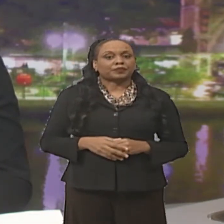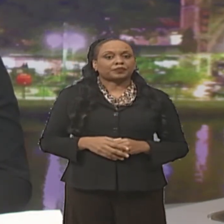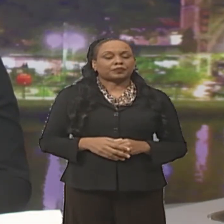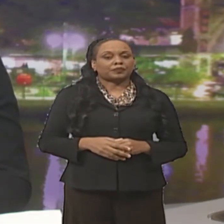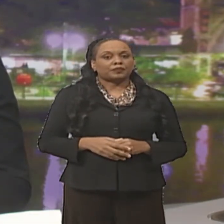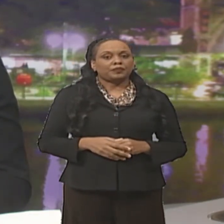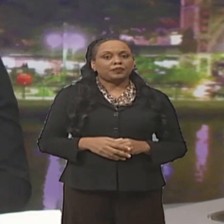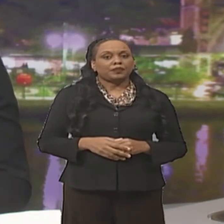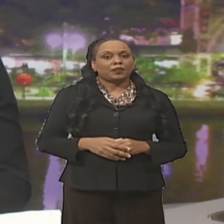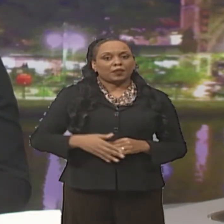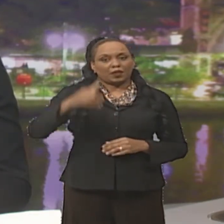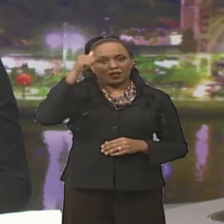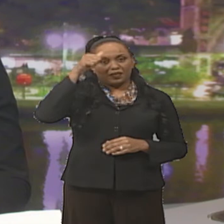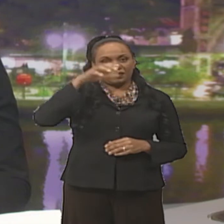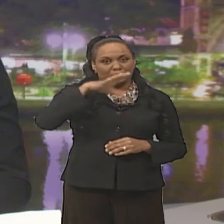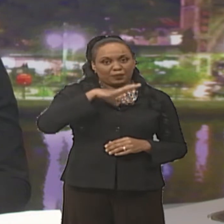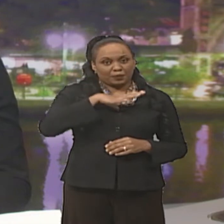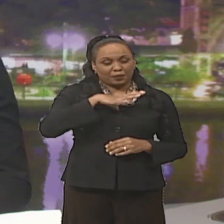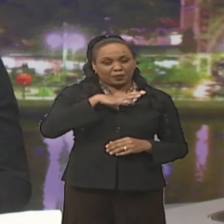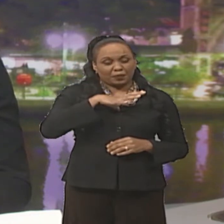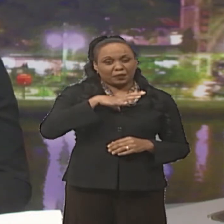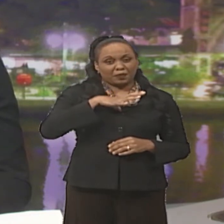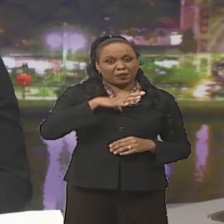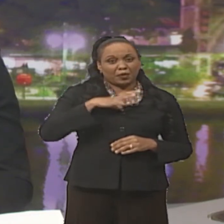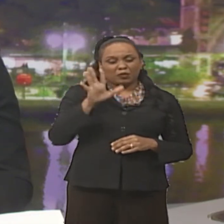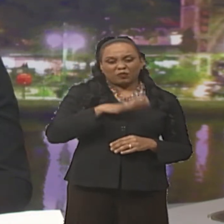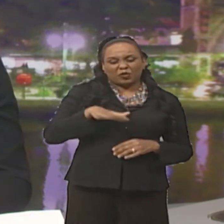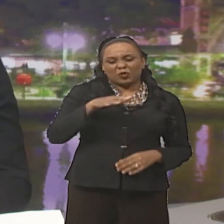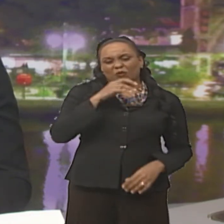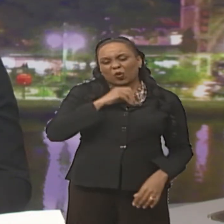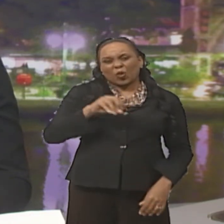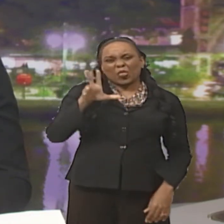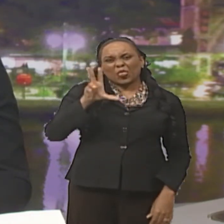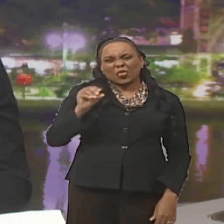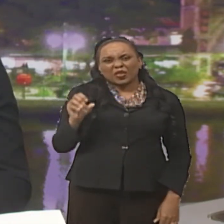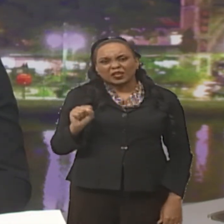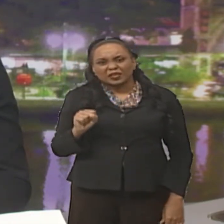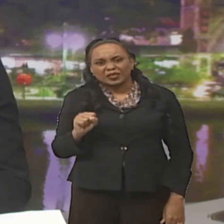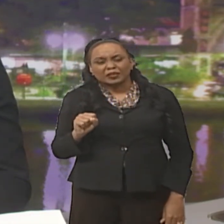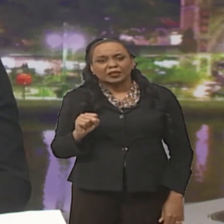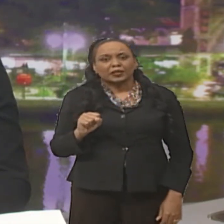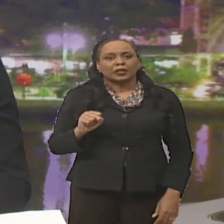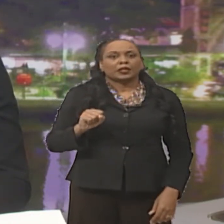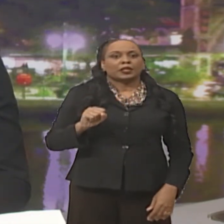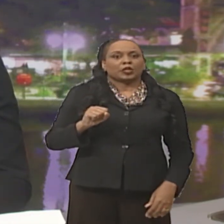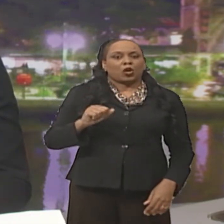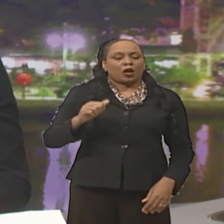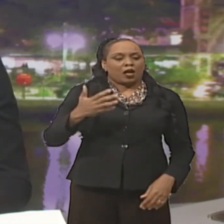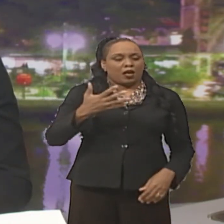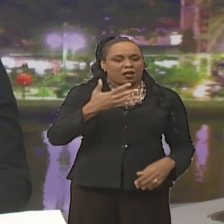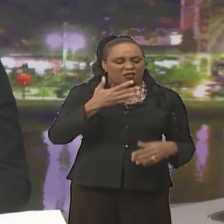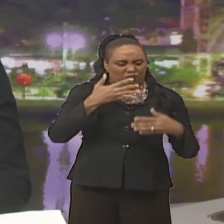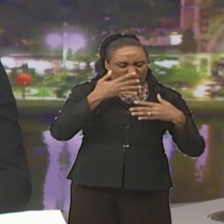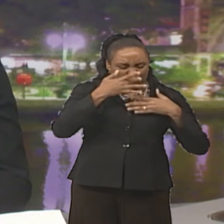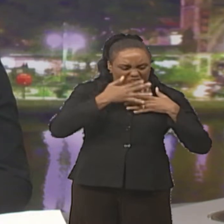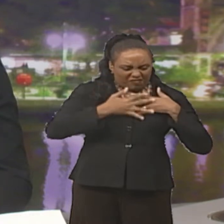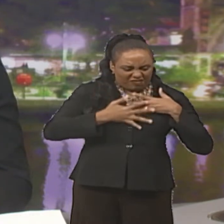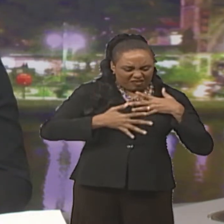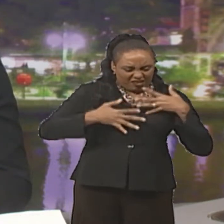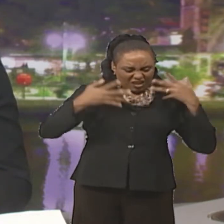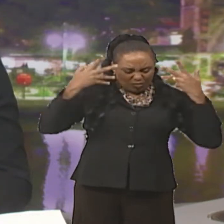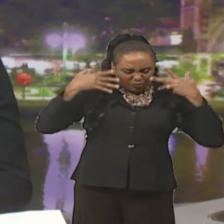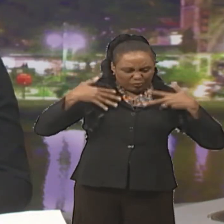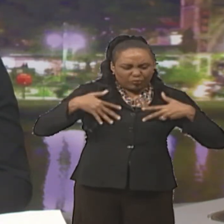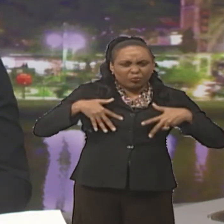that a stabbing left a man who appeared to be in his mid-30s in a semi-conscious state in a pool of blood. The man was transported to the Queen